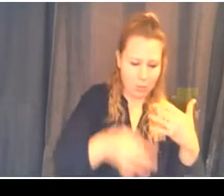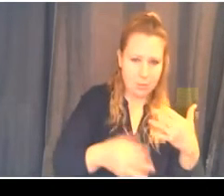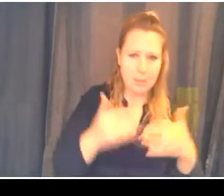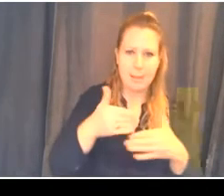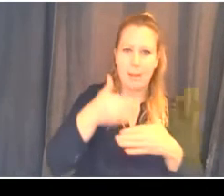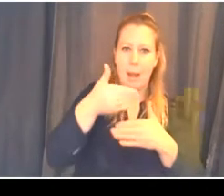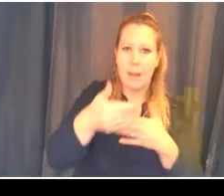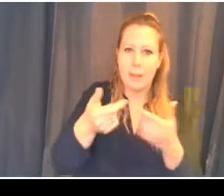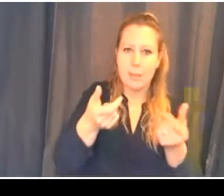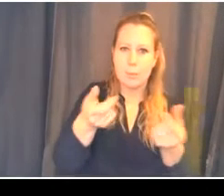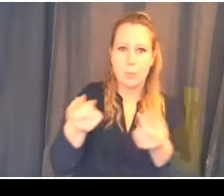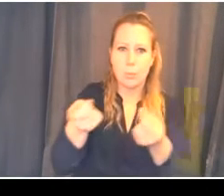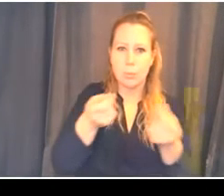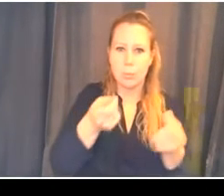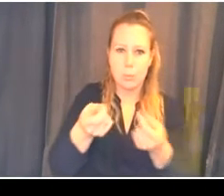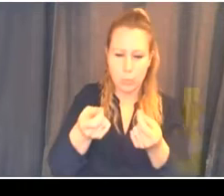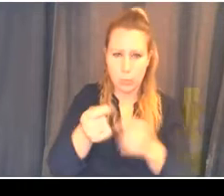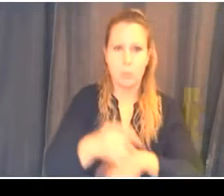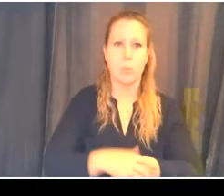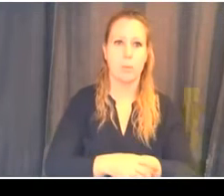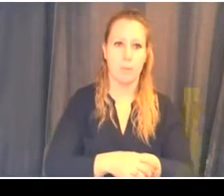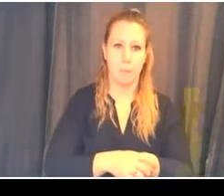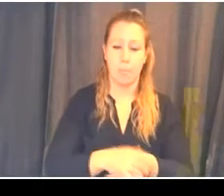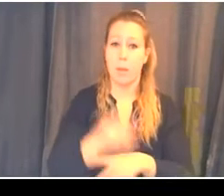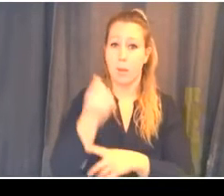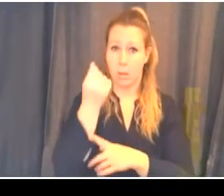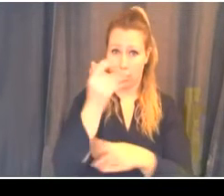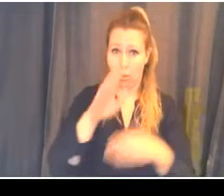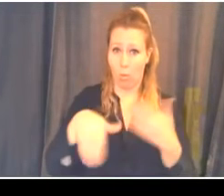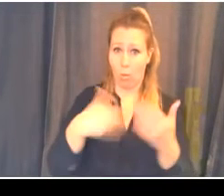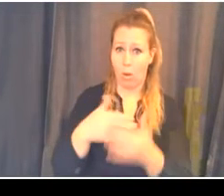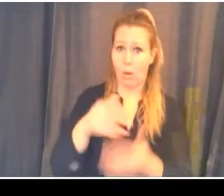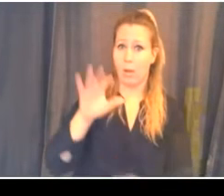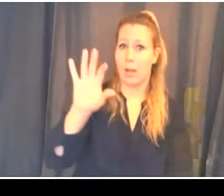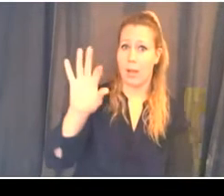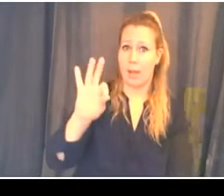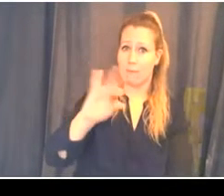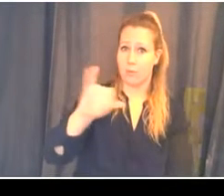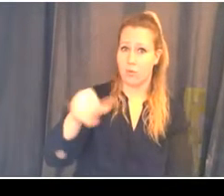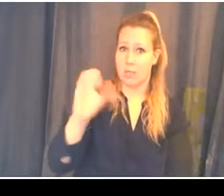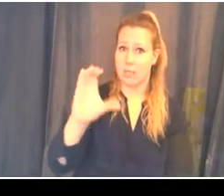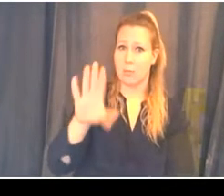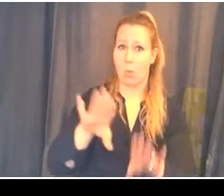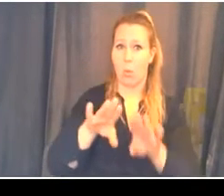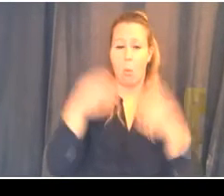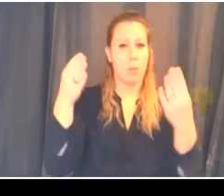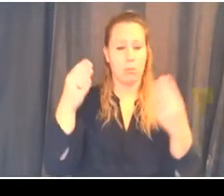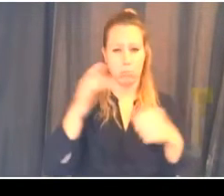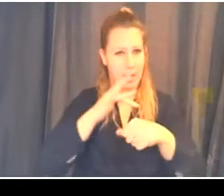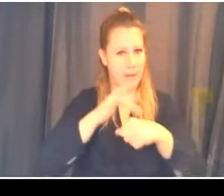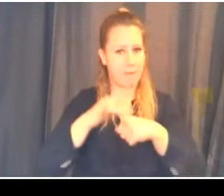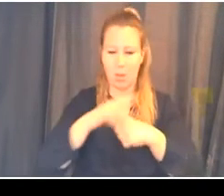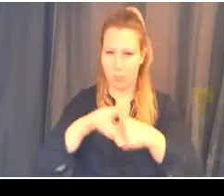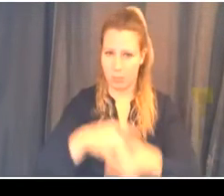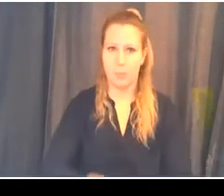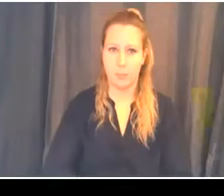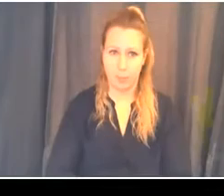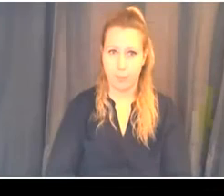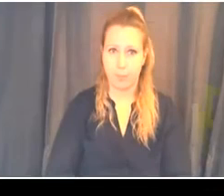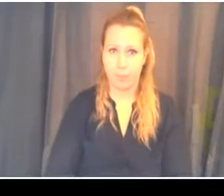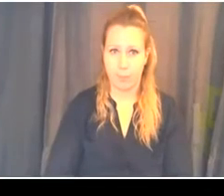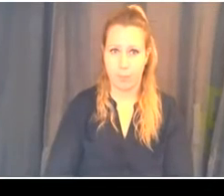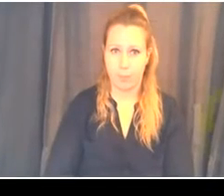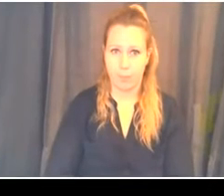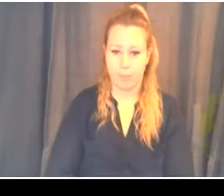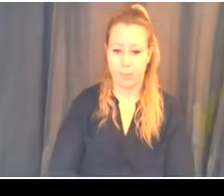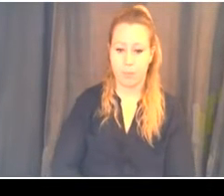cumbo and move on we have next council members um uh Cabrera and then